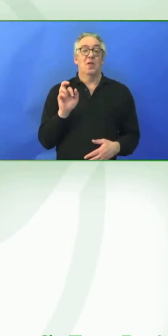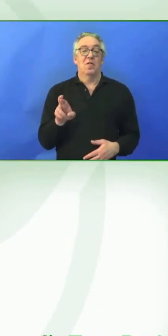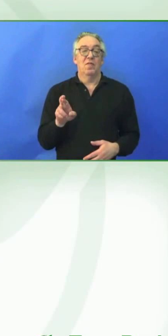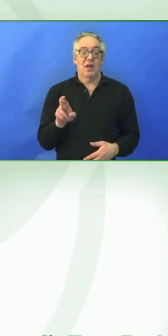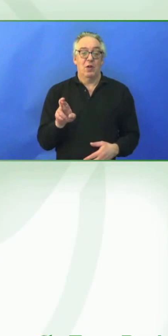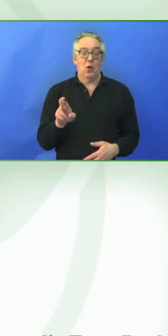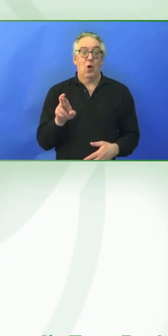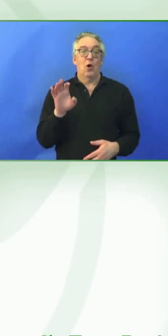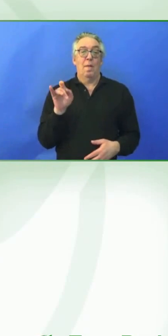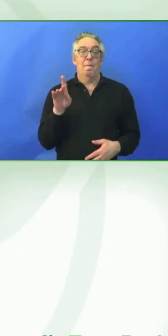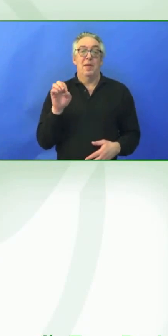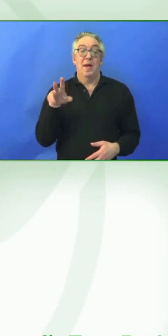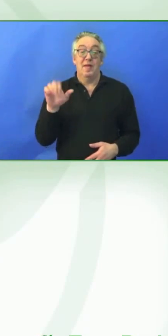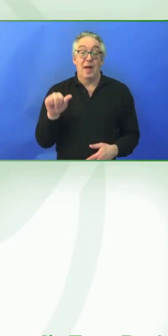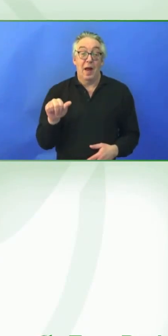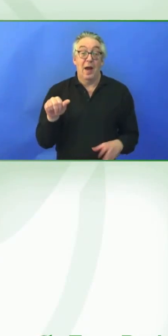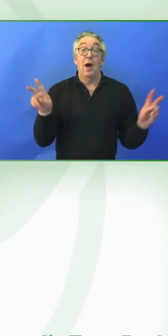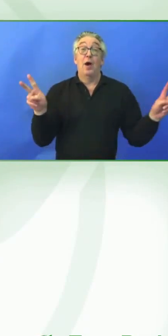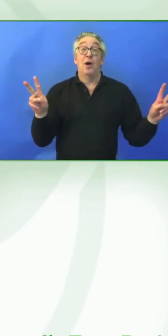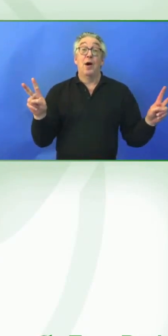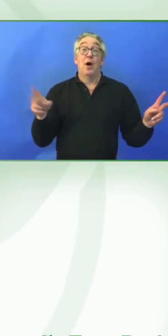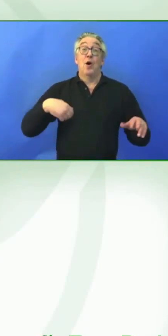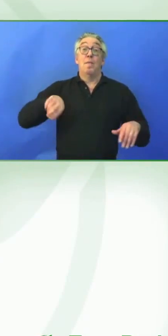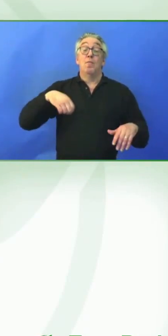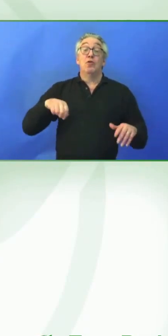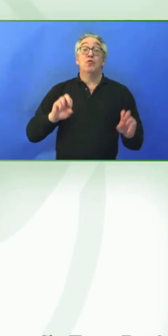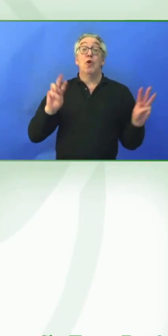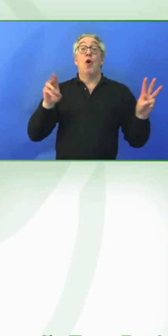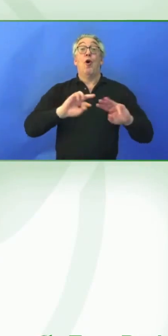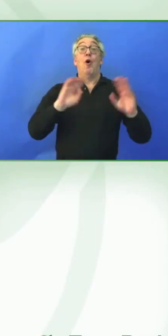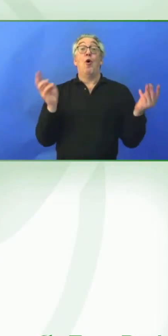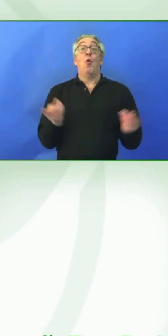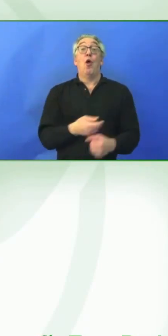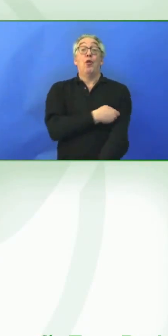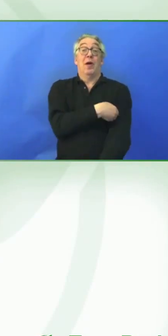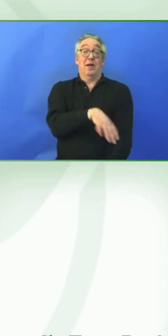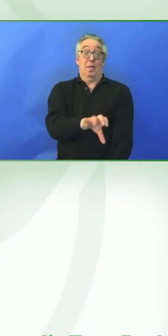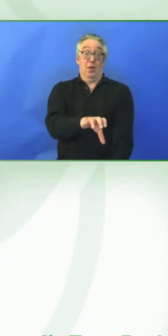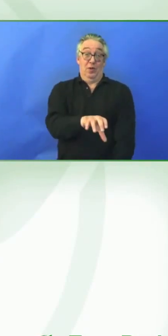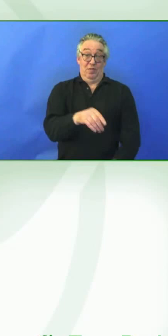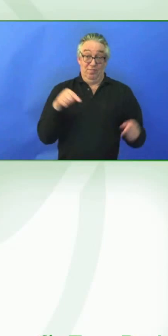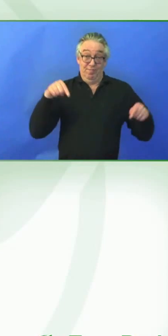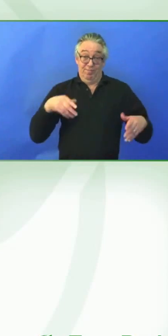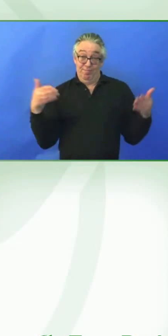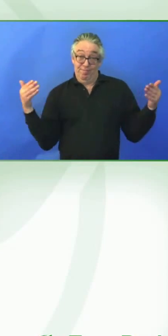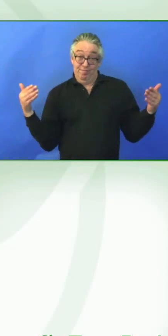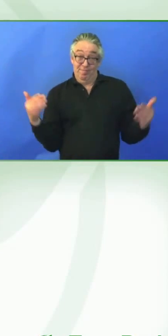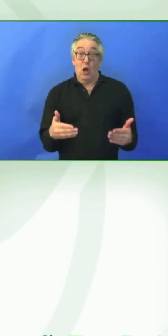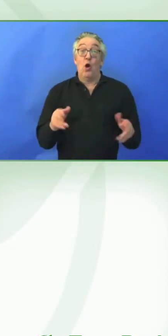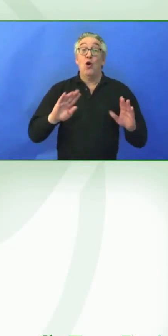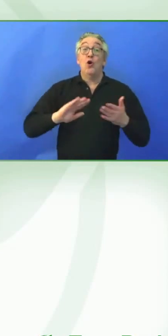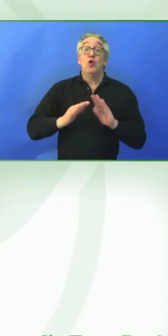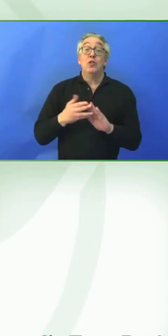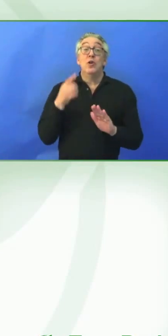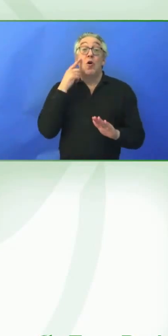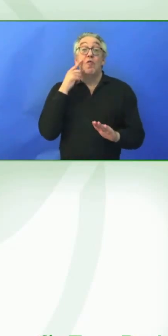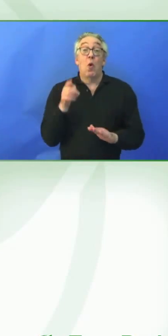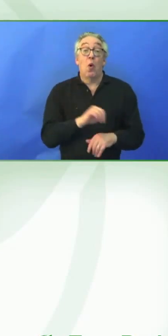Enabled. We are Cities for All. This session is all about co-creating